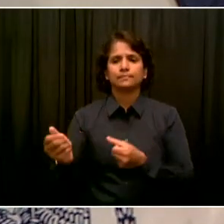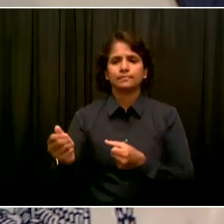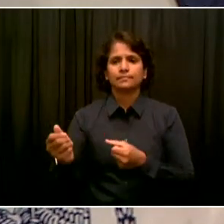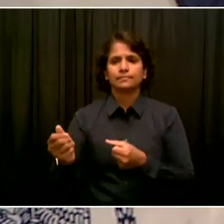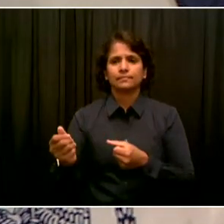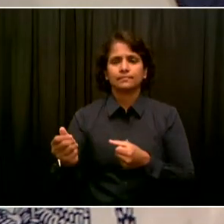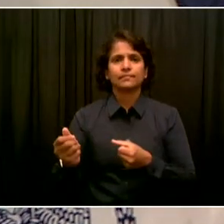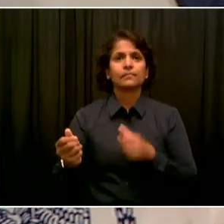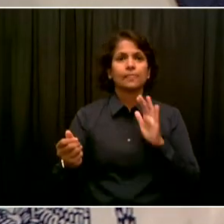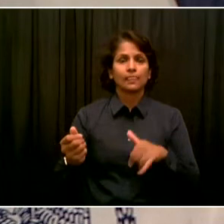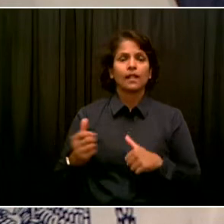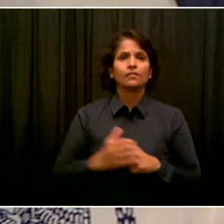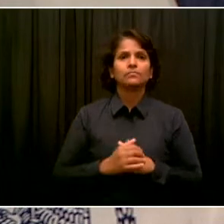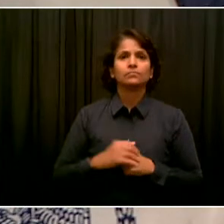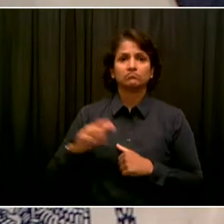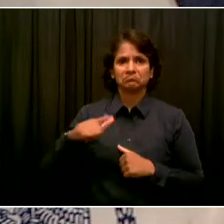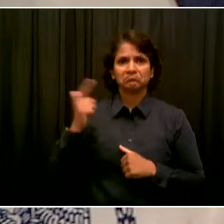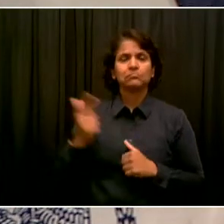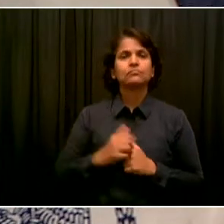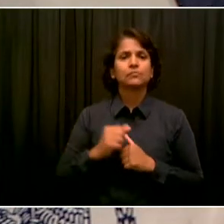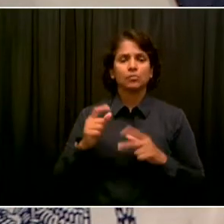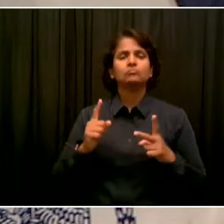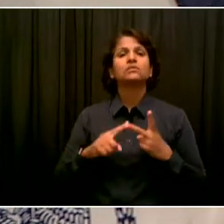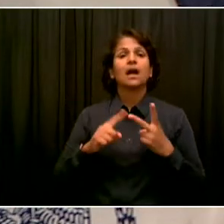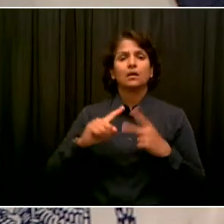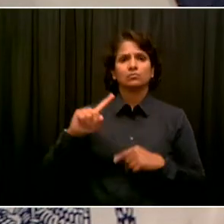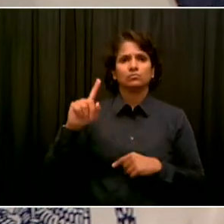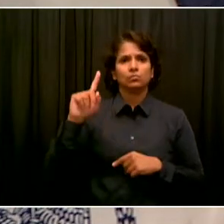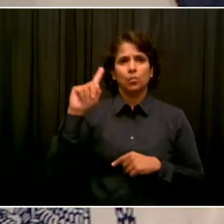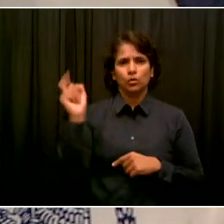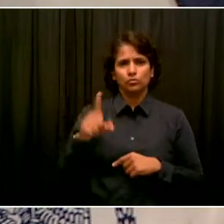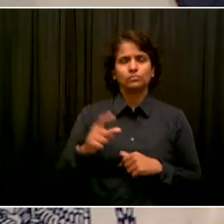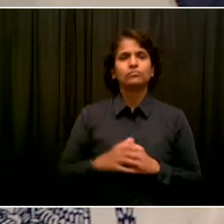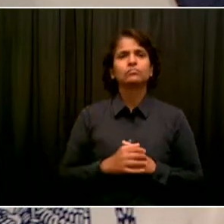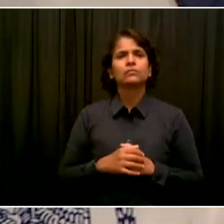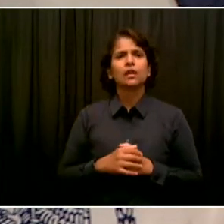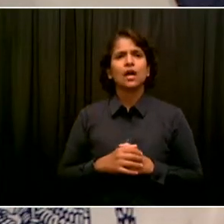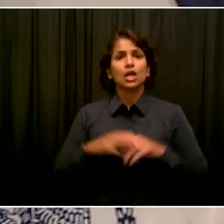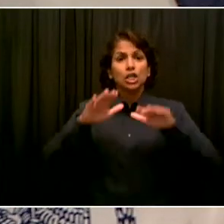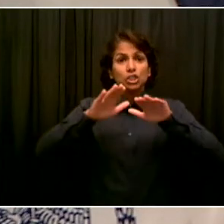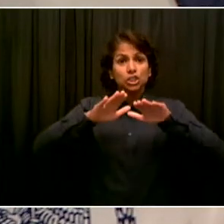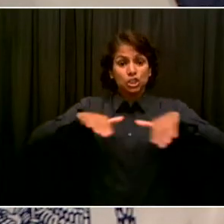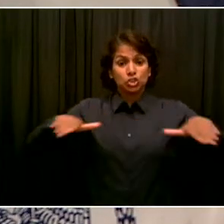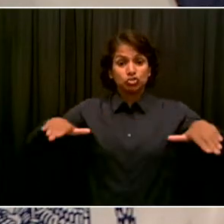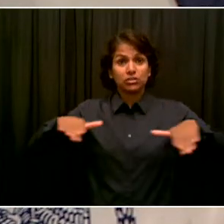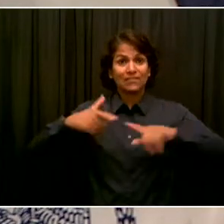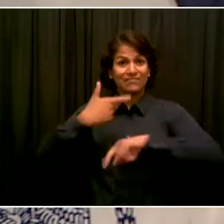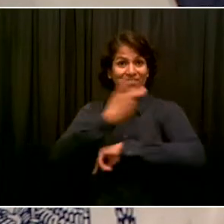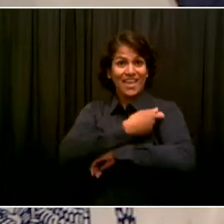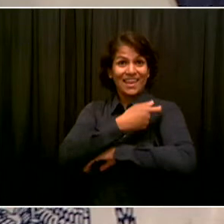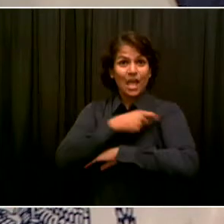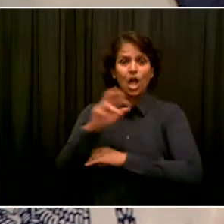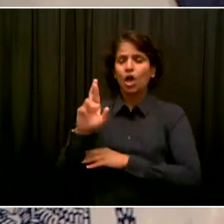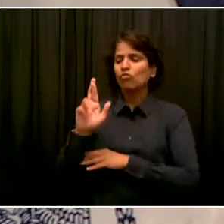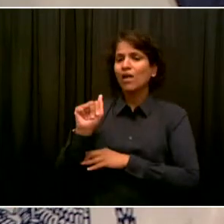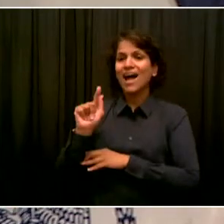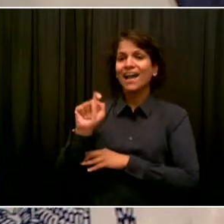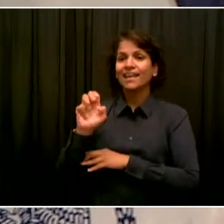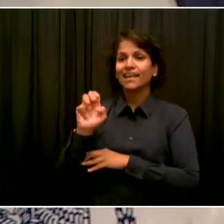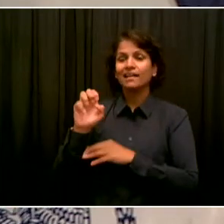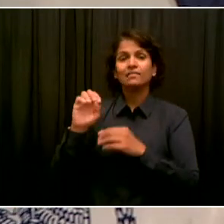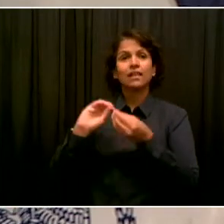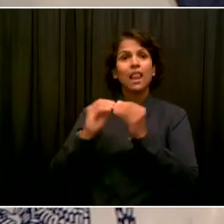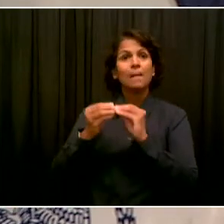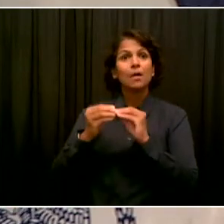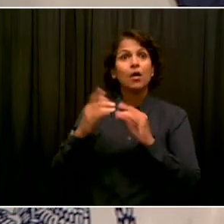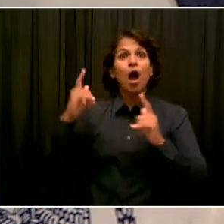Additionally, I wanted to ask about youth vaccination rates. You provide breakdowns by zip code for